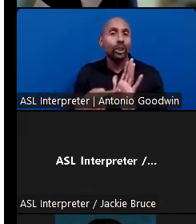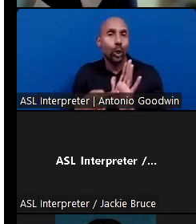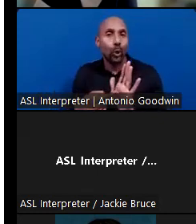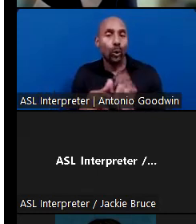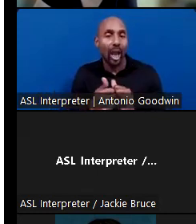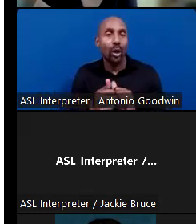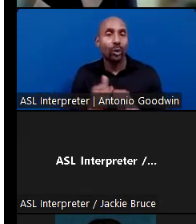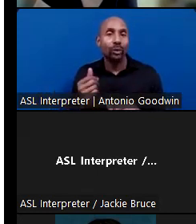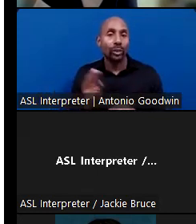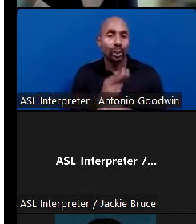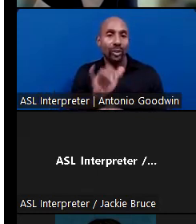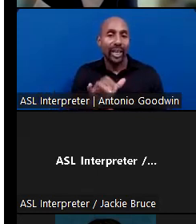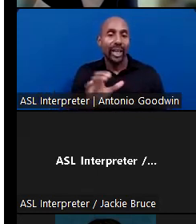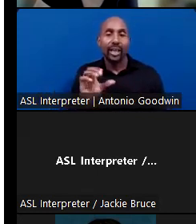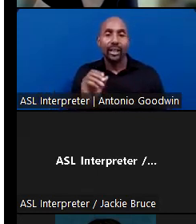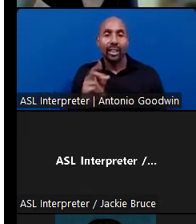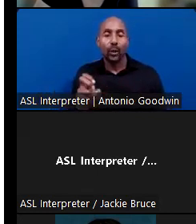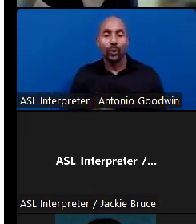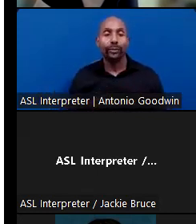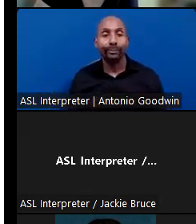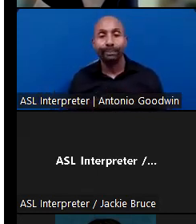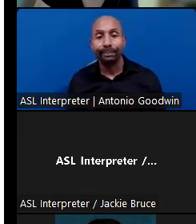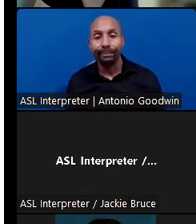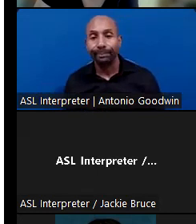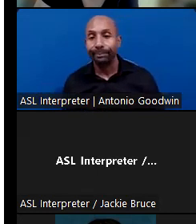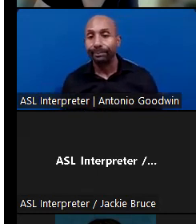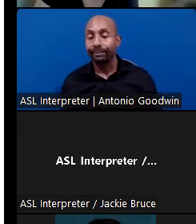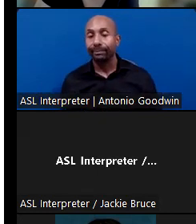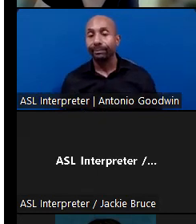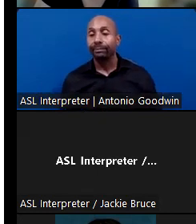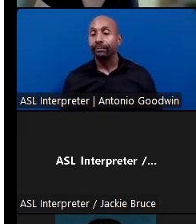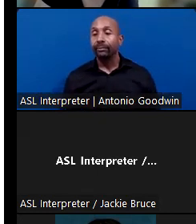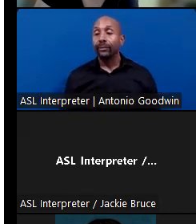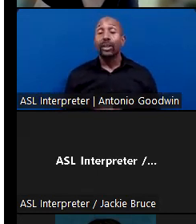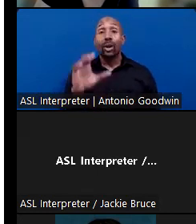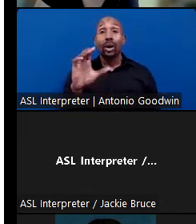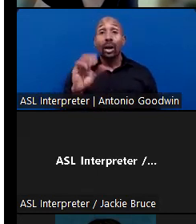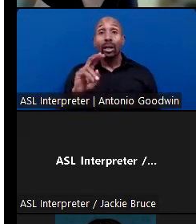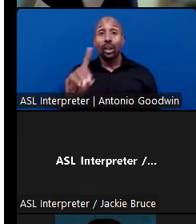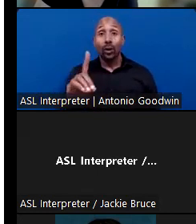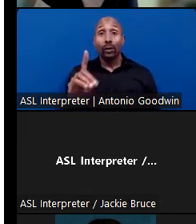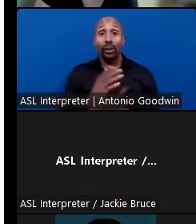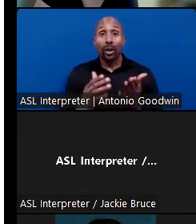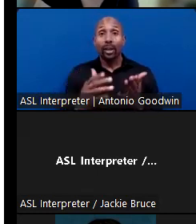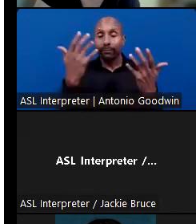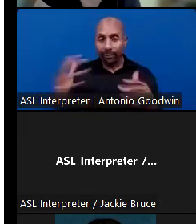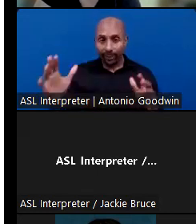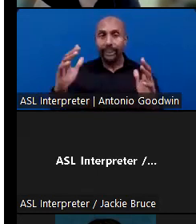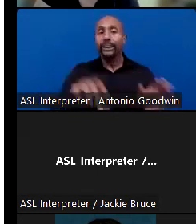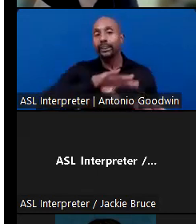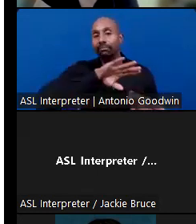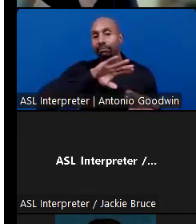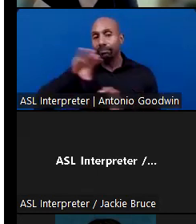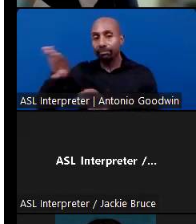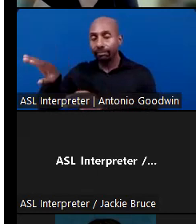All right, so that is all I have around COVID today, and then we are moving into monkeypox. So I need